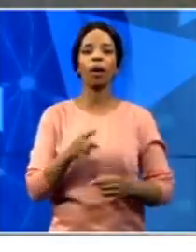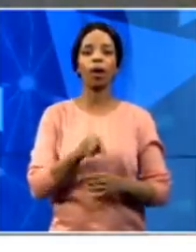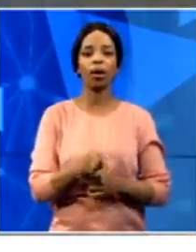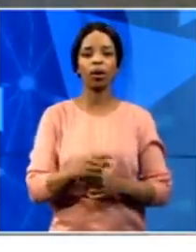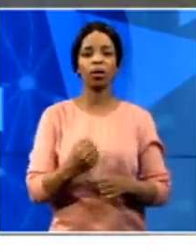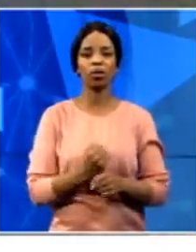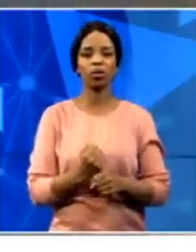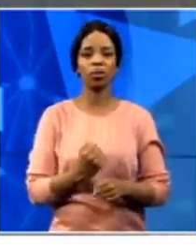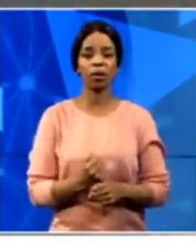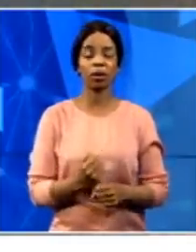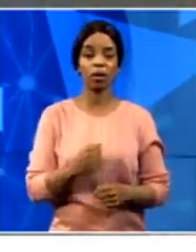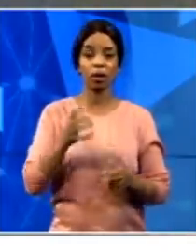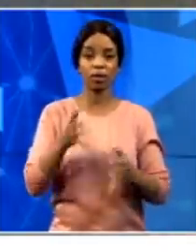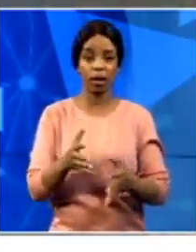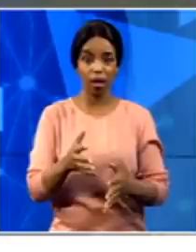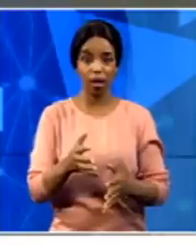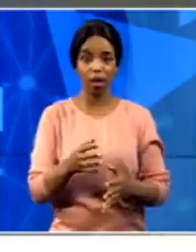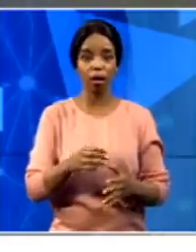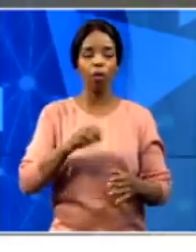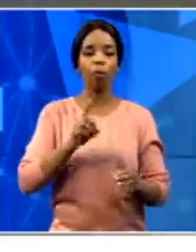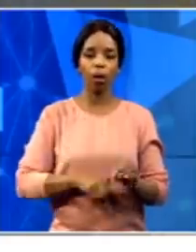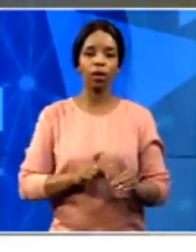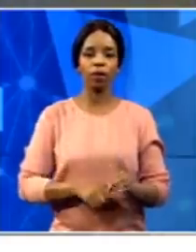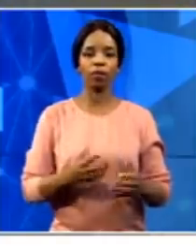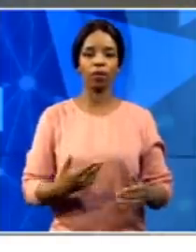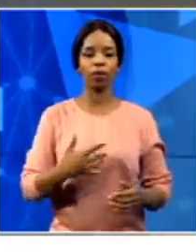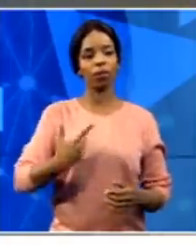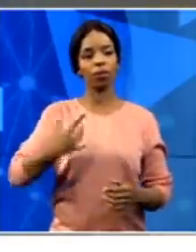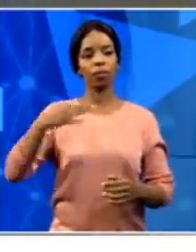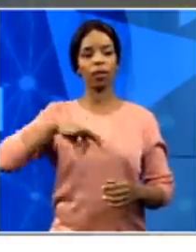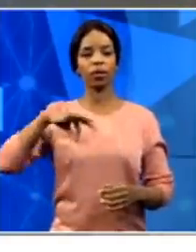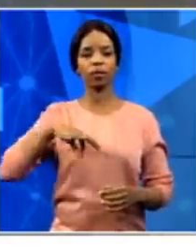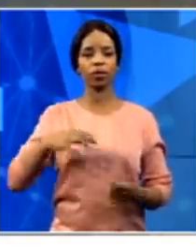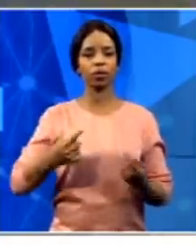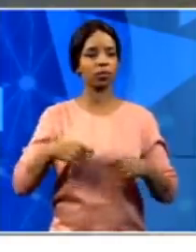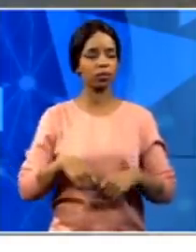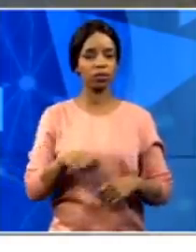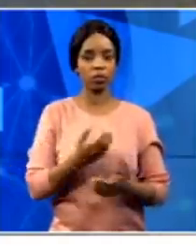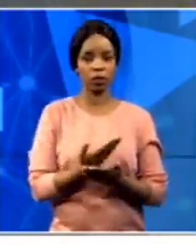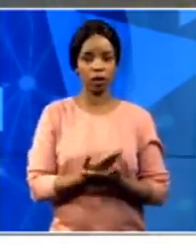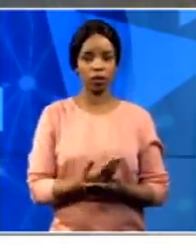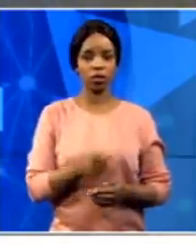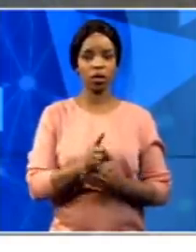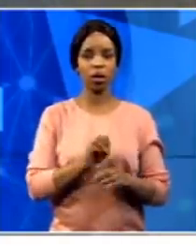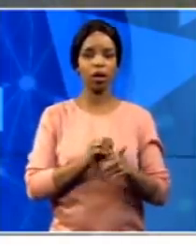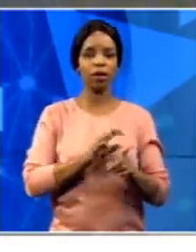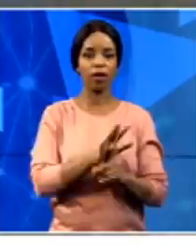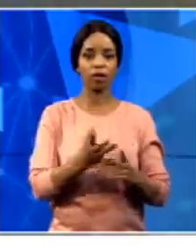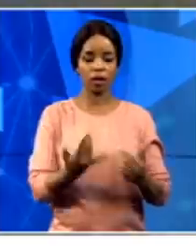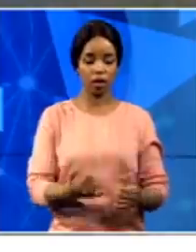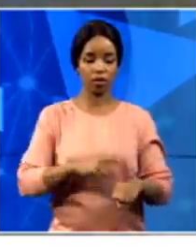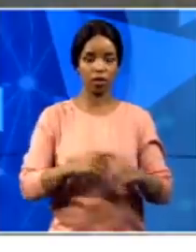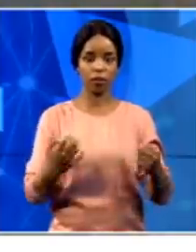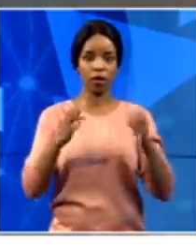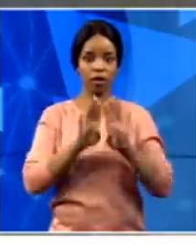more, qualifies for this benefit, and they have to be affected by a lockdown. And when I'm saying affected, I'm